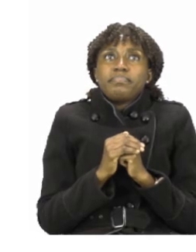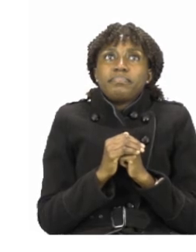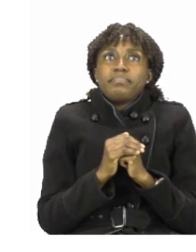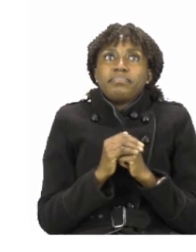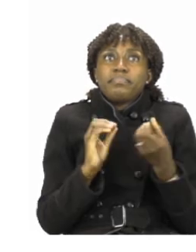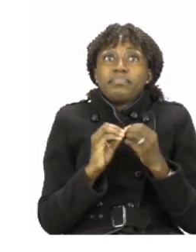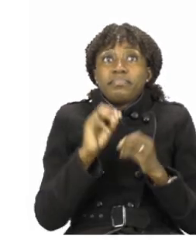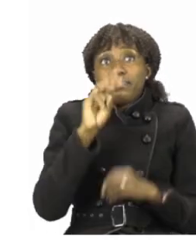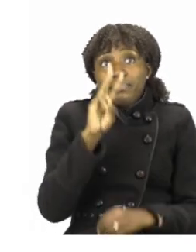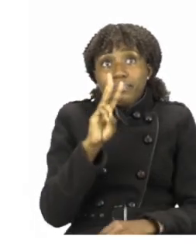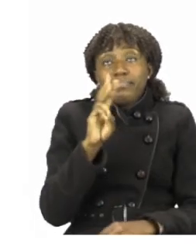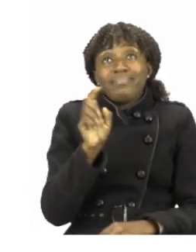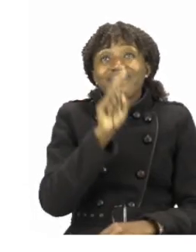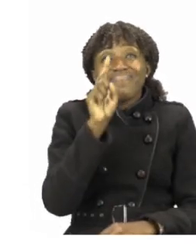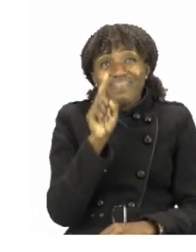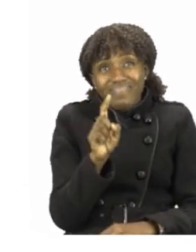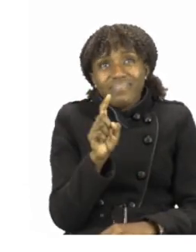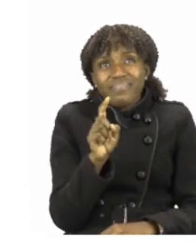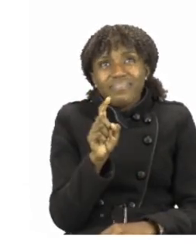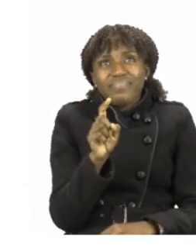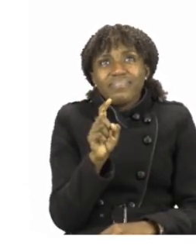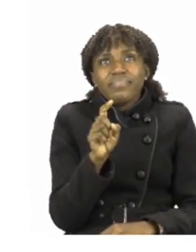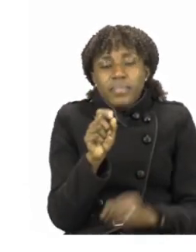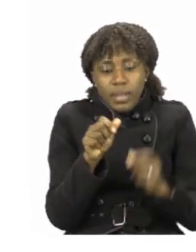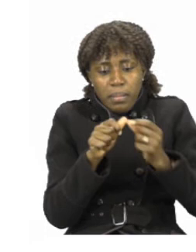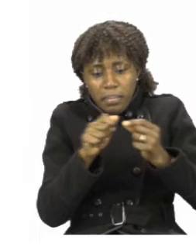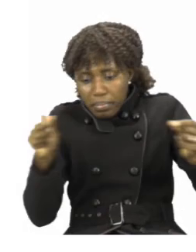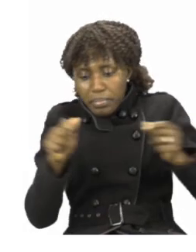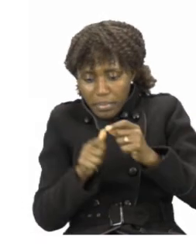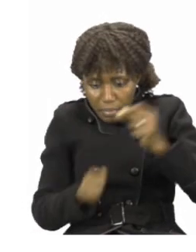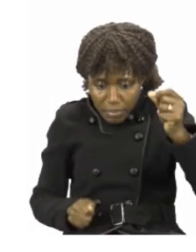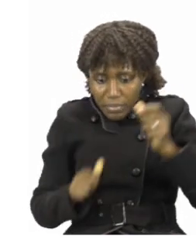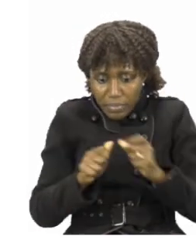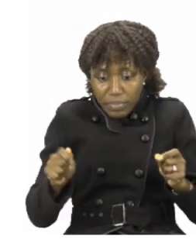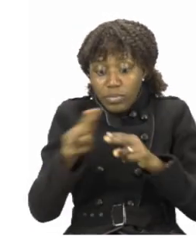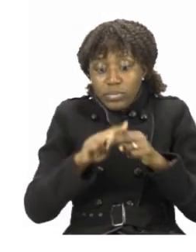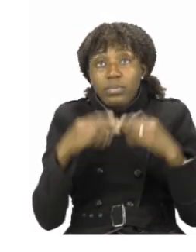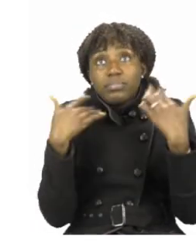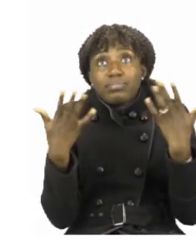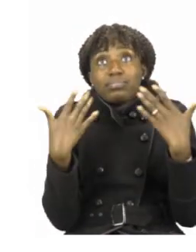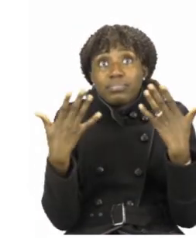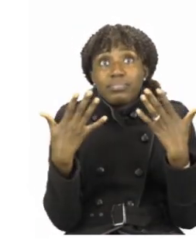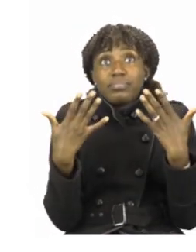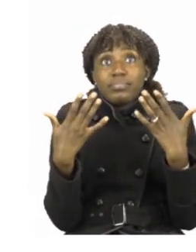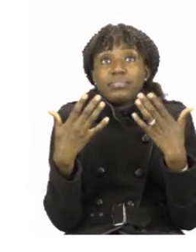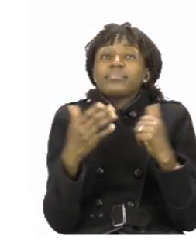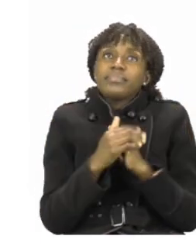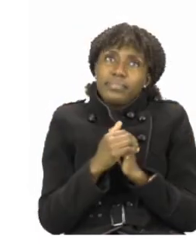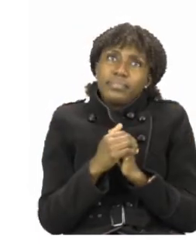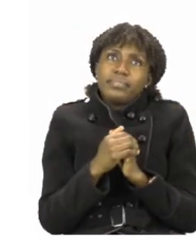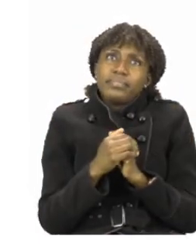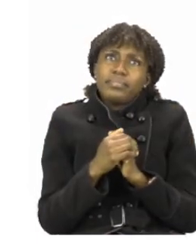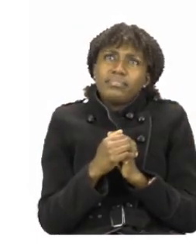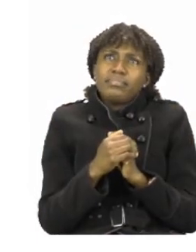3, they have asked us to measure the following items using our hand spans. Now, what